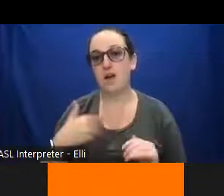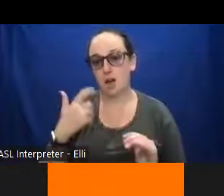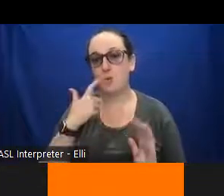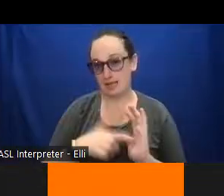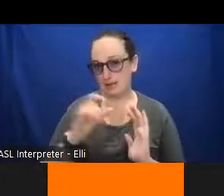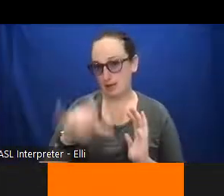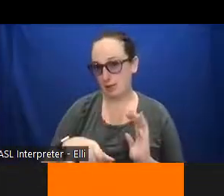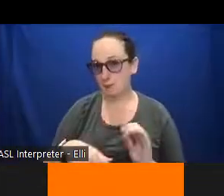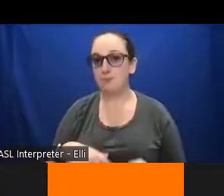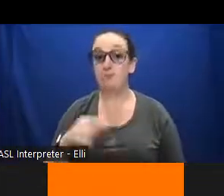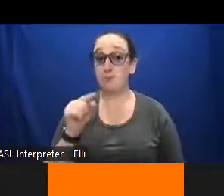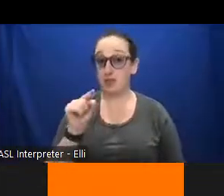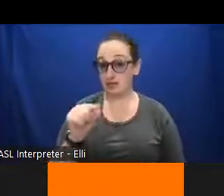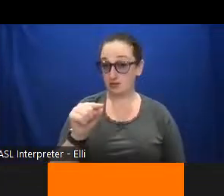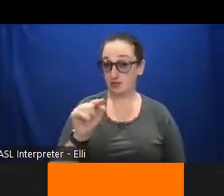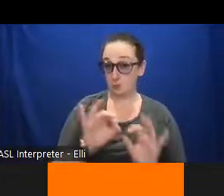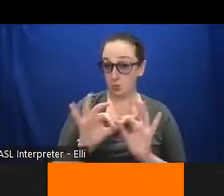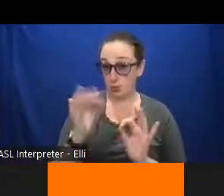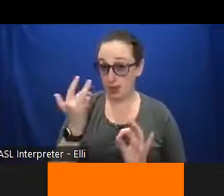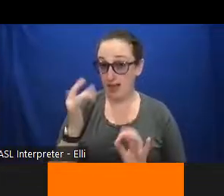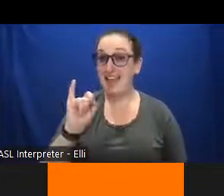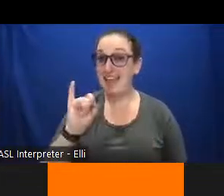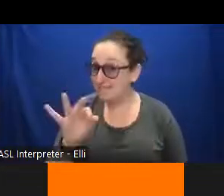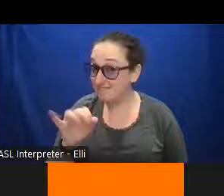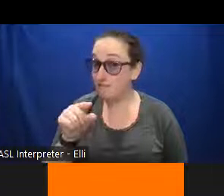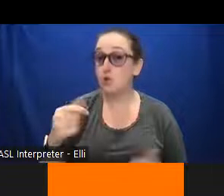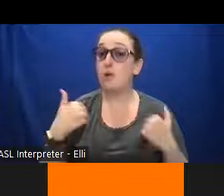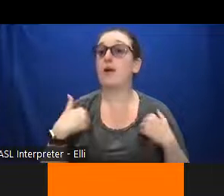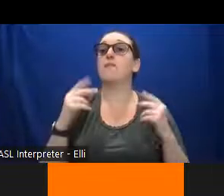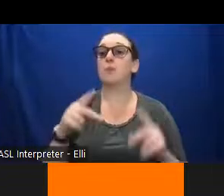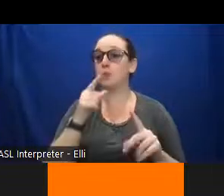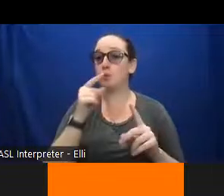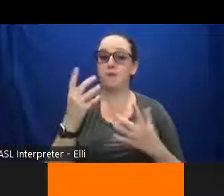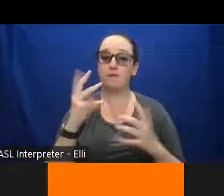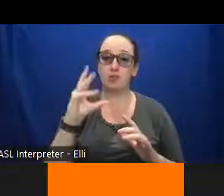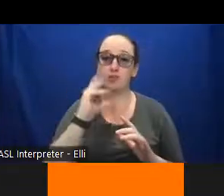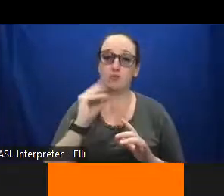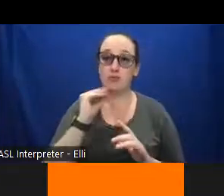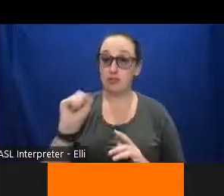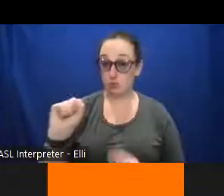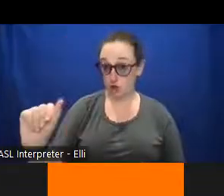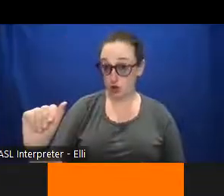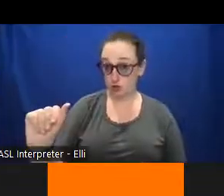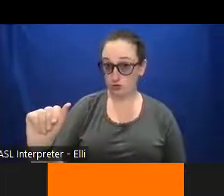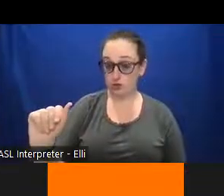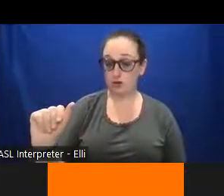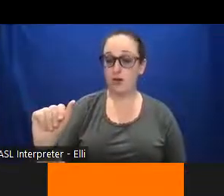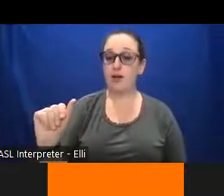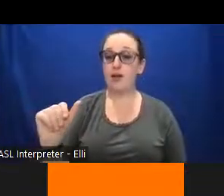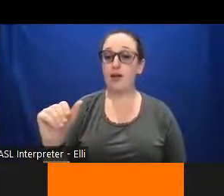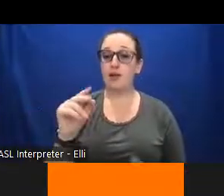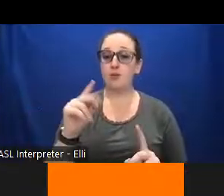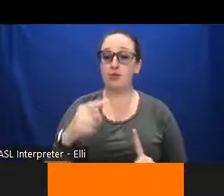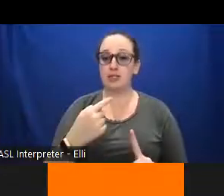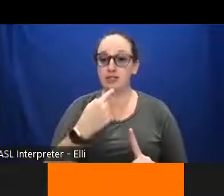But the reason I mention it is if you have someone that maybe was sexually assaulted that you're working with, and they say this